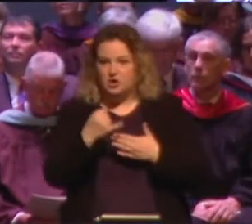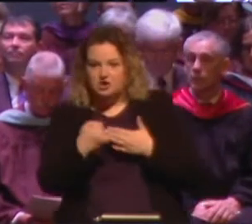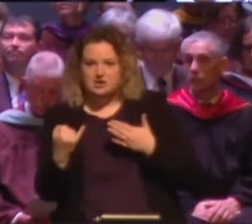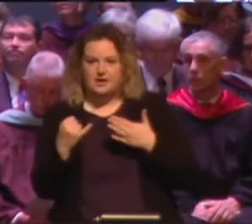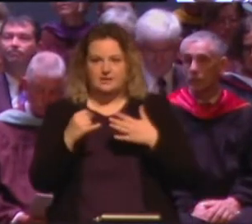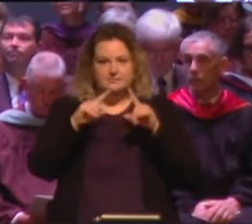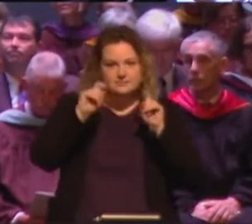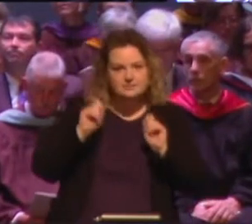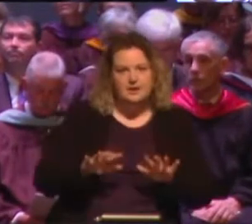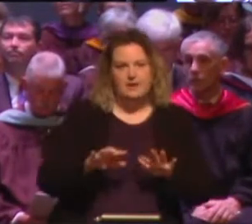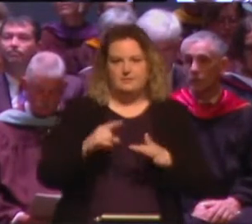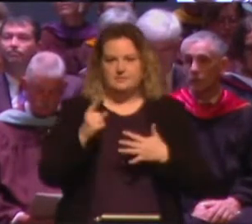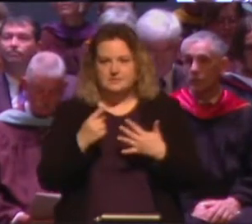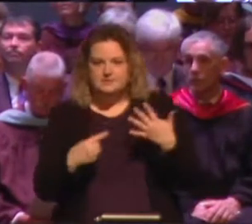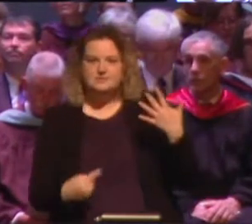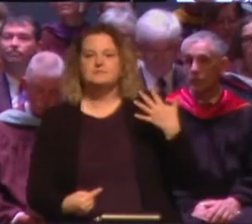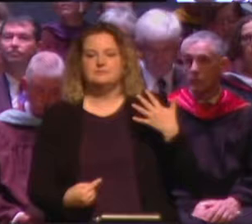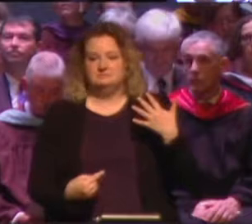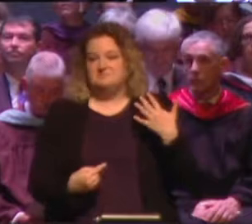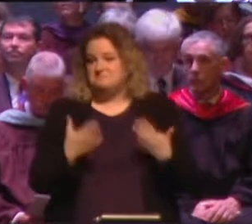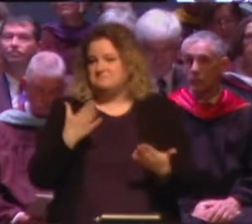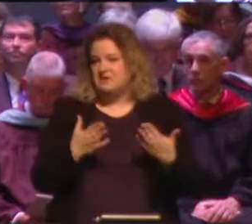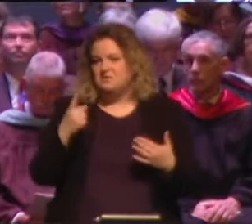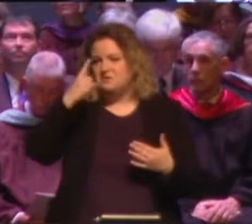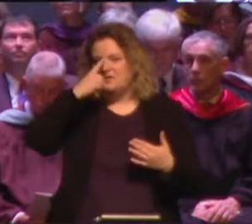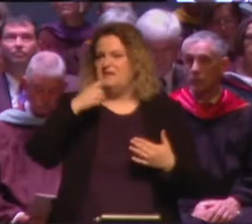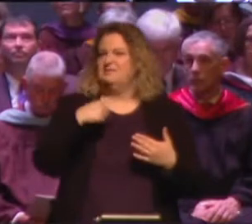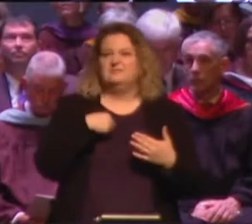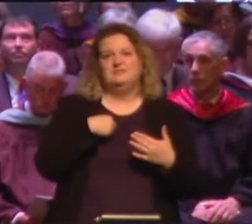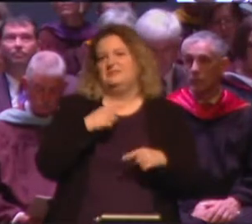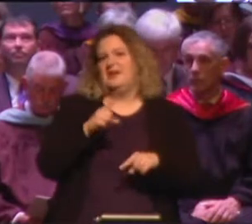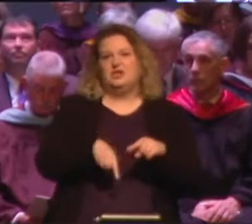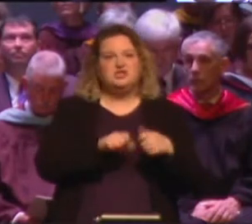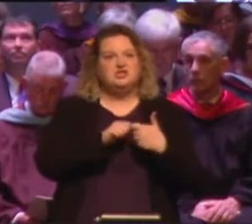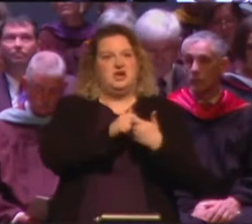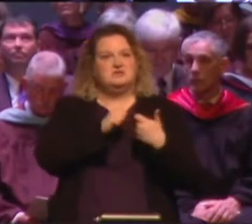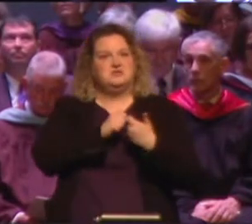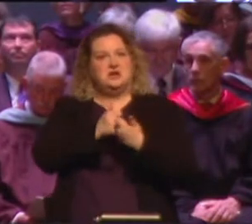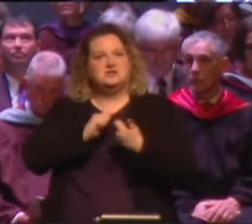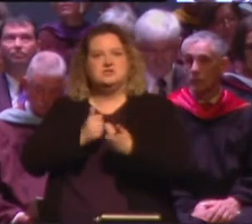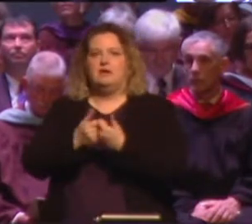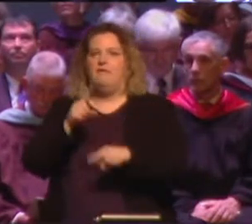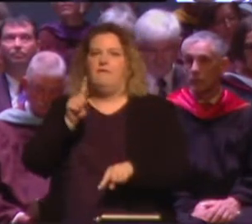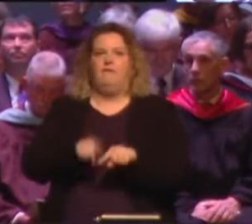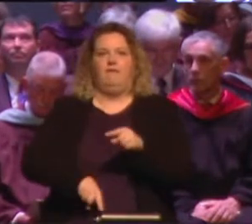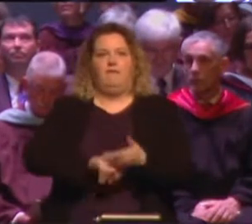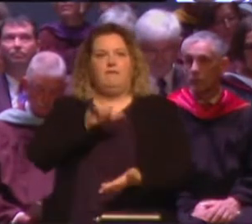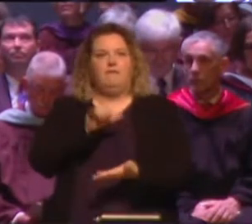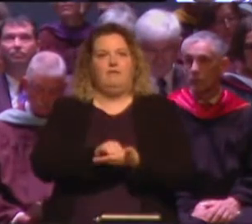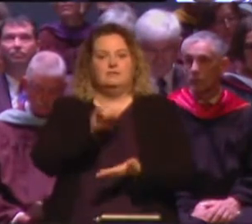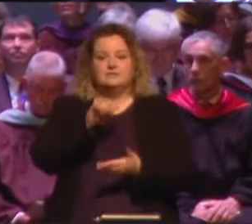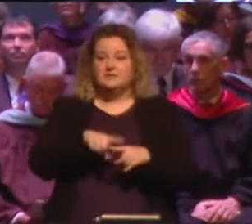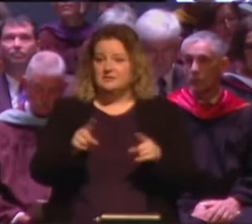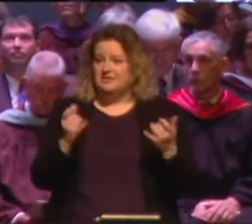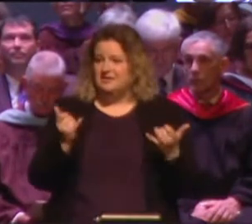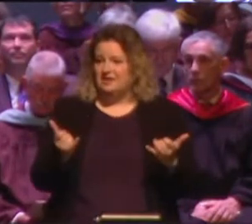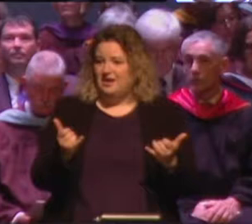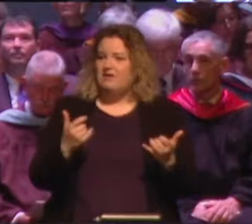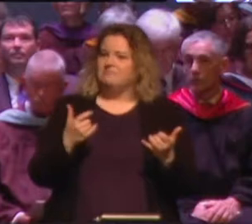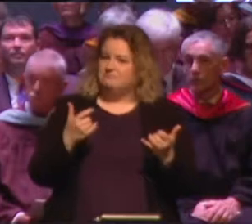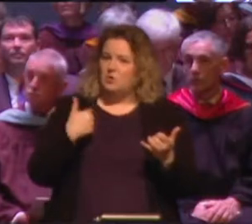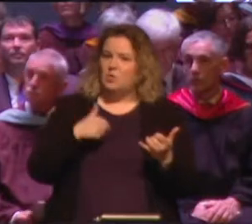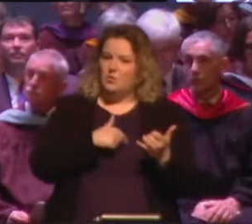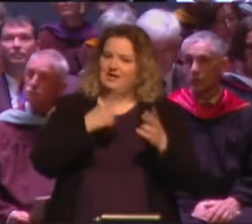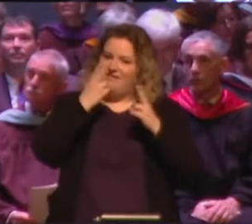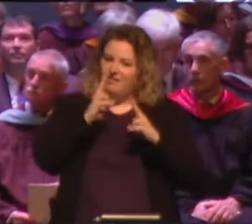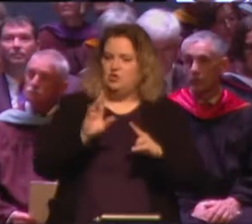exams. You might have never thought you put yourself through so many challenges. But today, we honor and